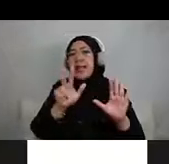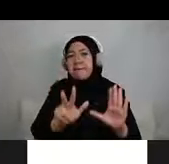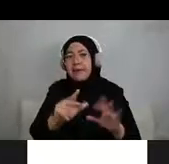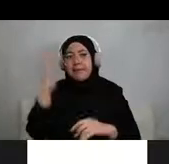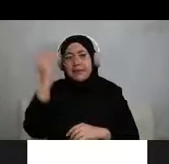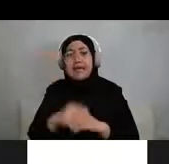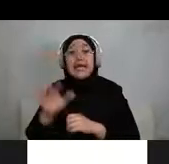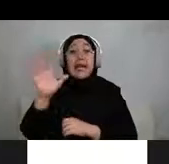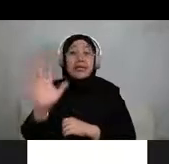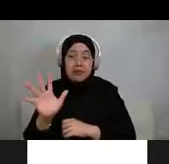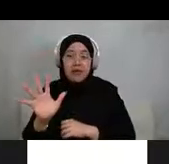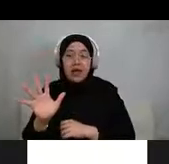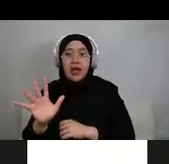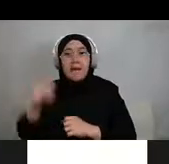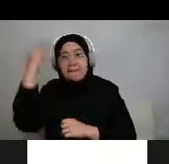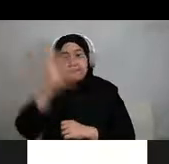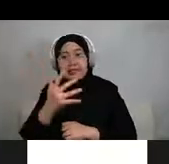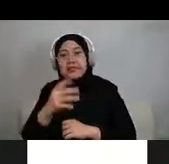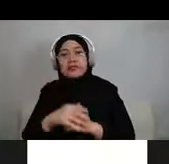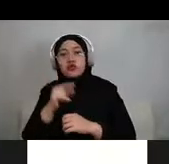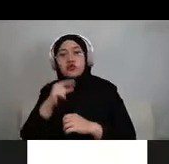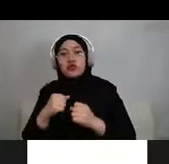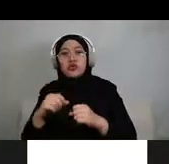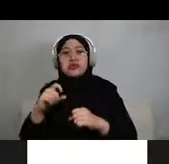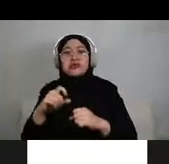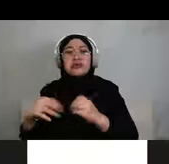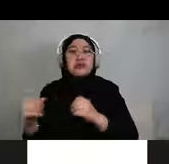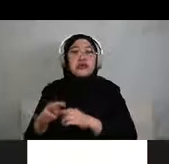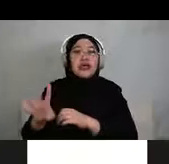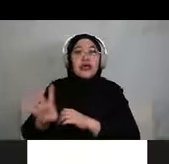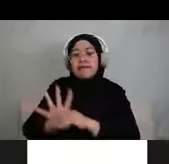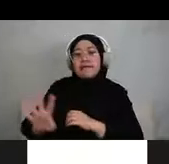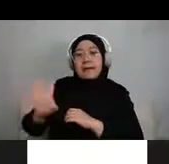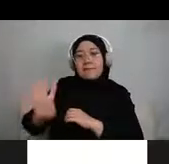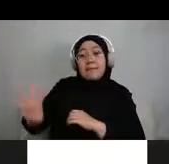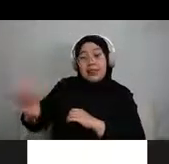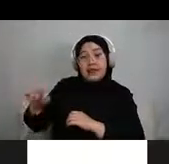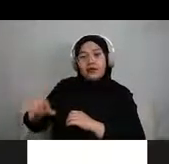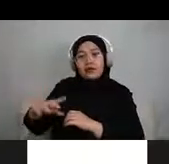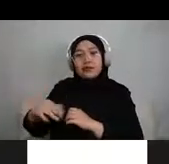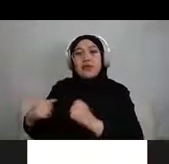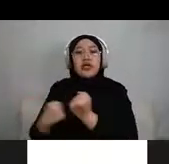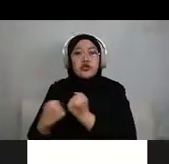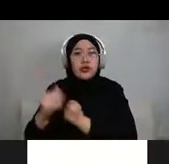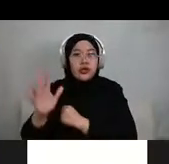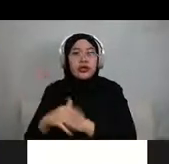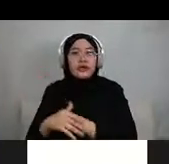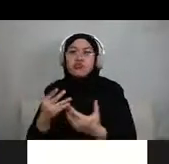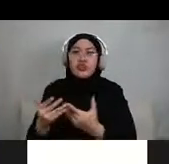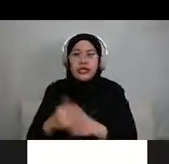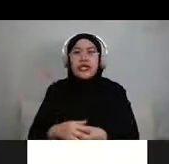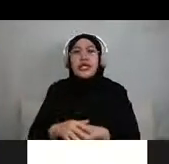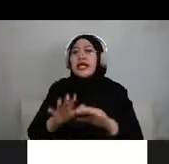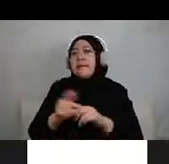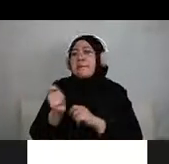the cost of operations was almost 10,000 rupiah per kilometer. Now for TransJakarta, we did this exercise. I